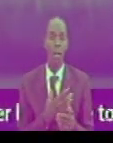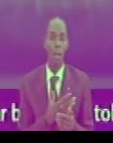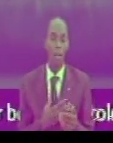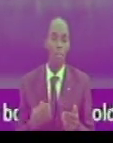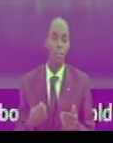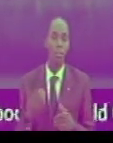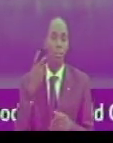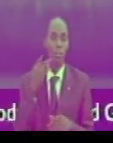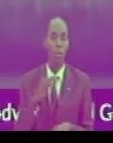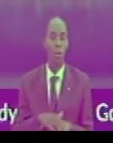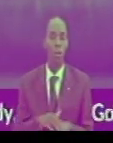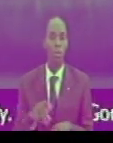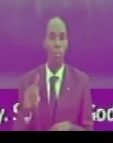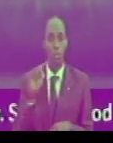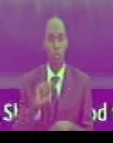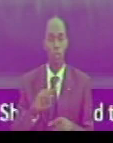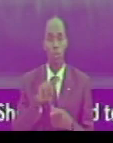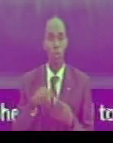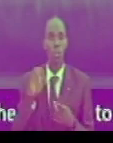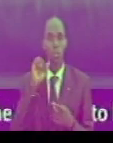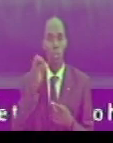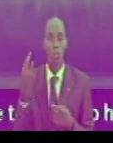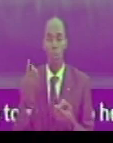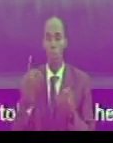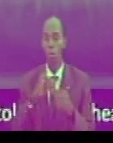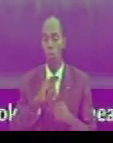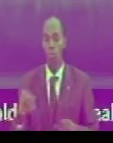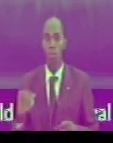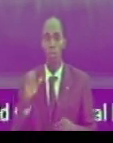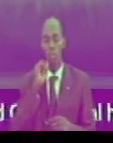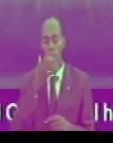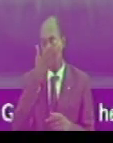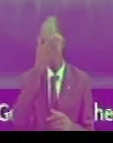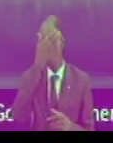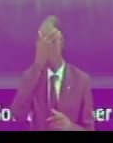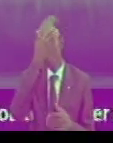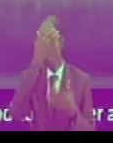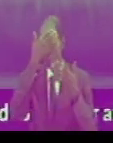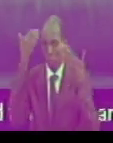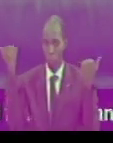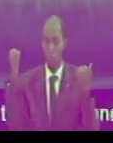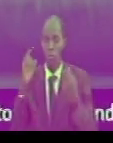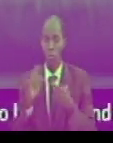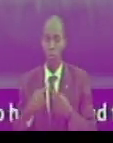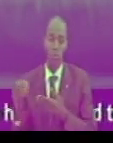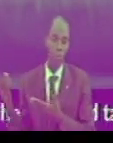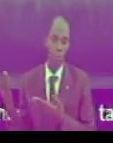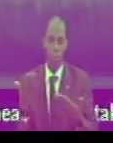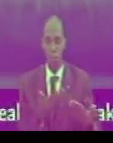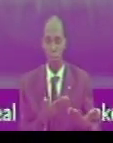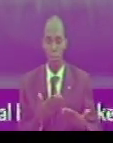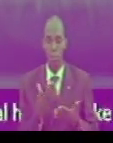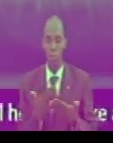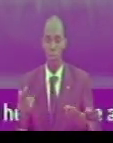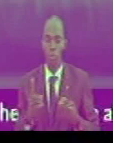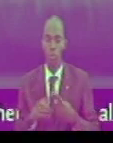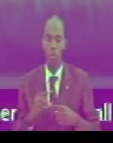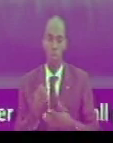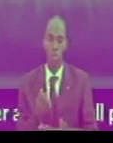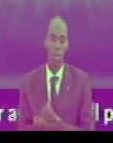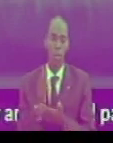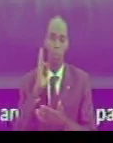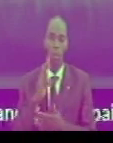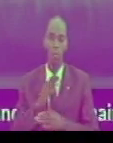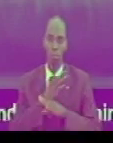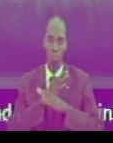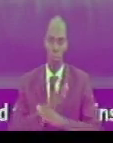It's just only one wrapper that I took and my clothes. In the bus, I now told my sister, I said, I did not take blanket though, and I did not